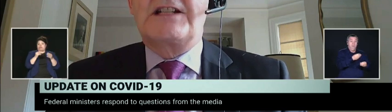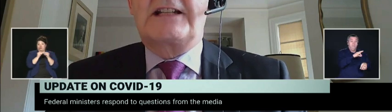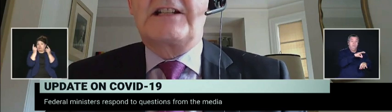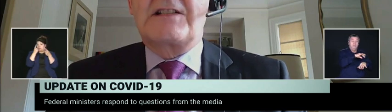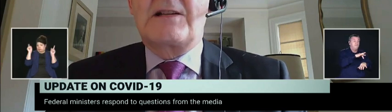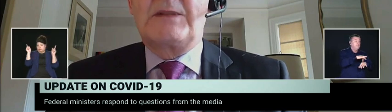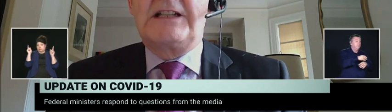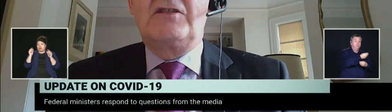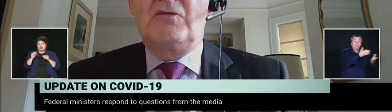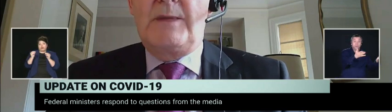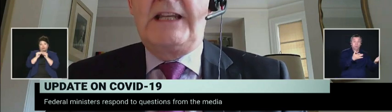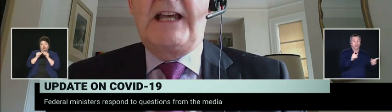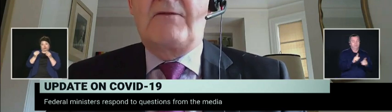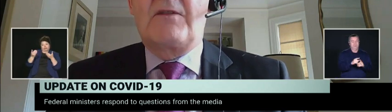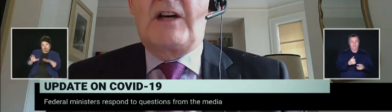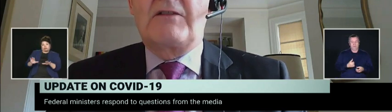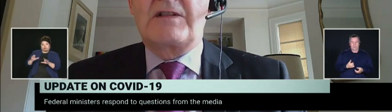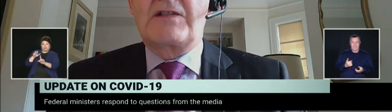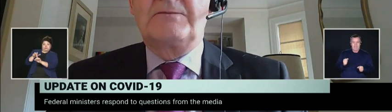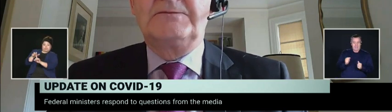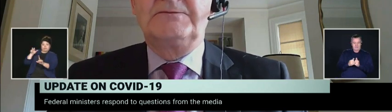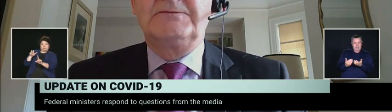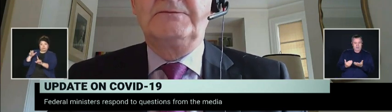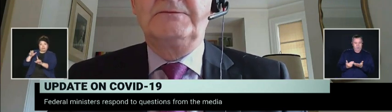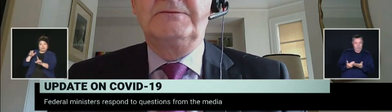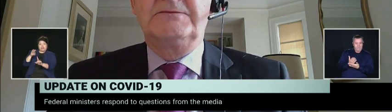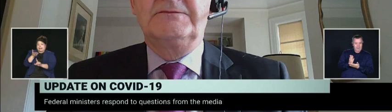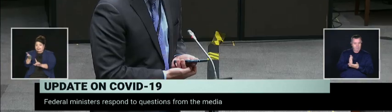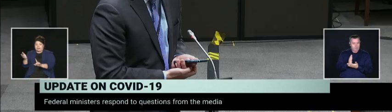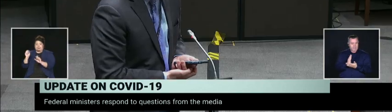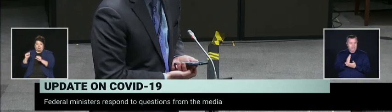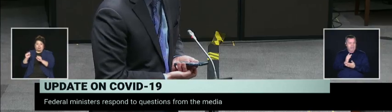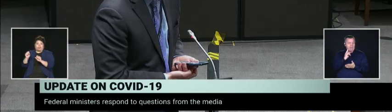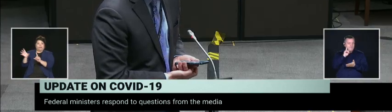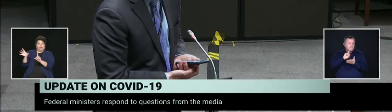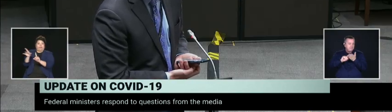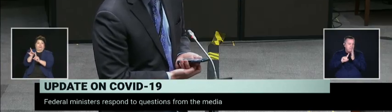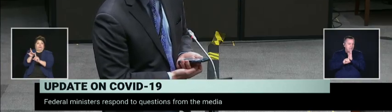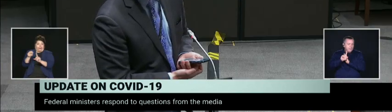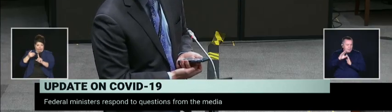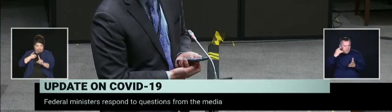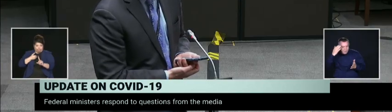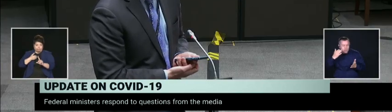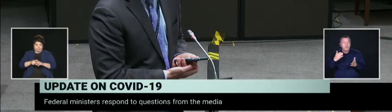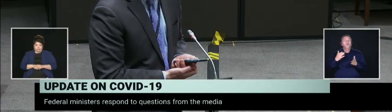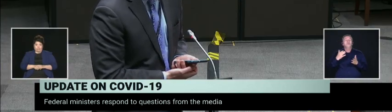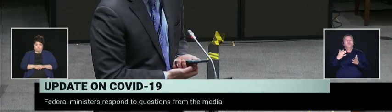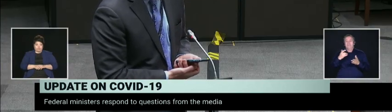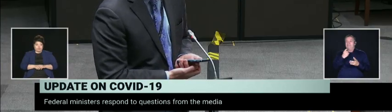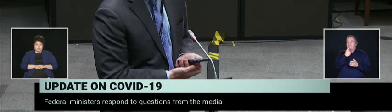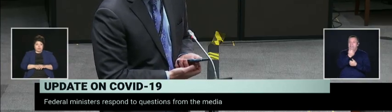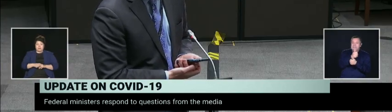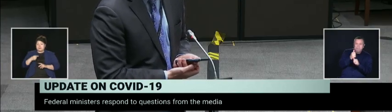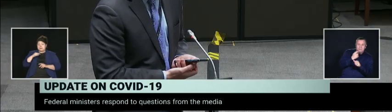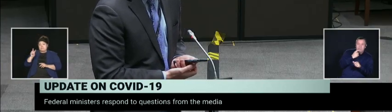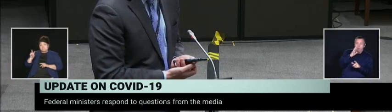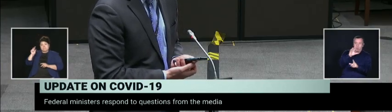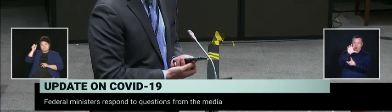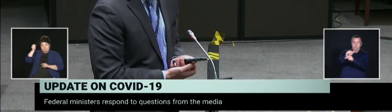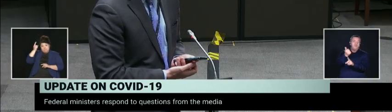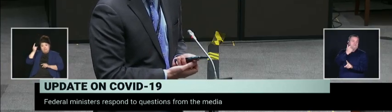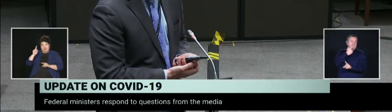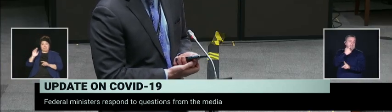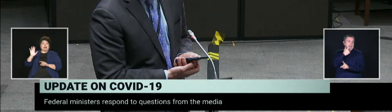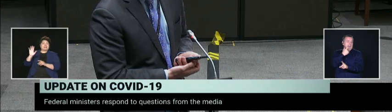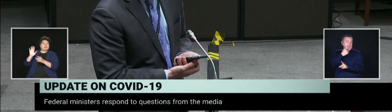of detecting somebody who may have the virus. I can appreciate that. With all due respect, that wasn't my question. It was, why did you change